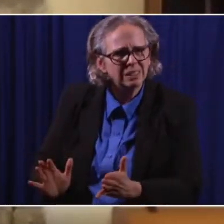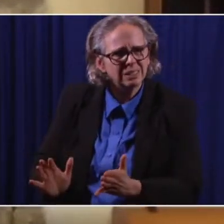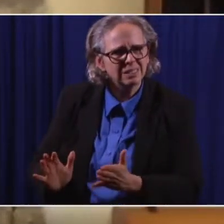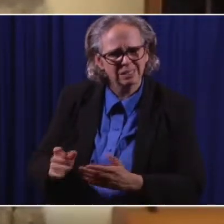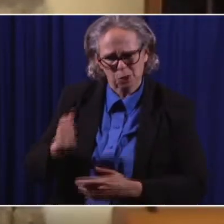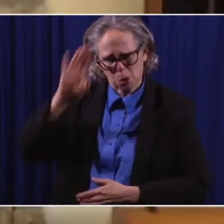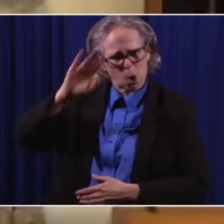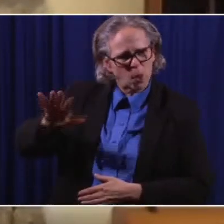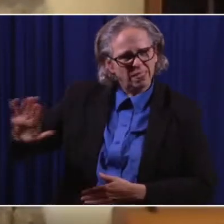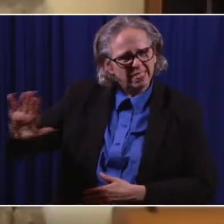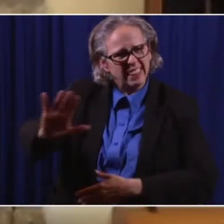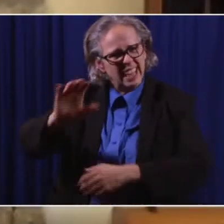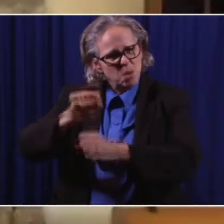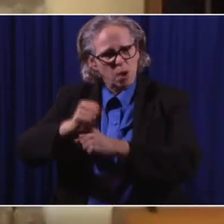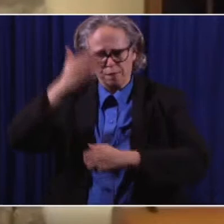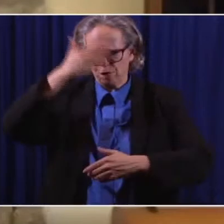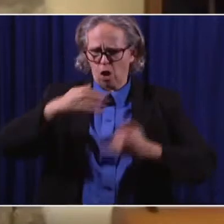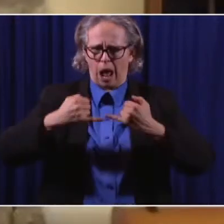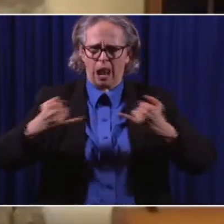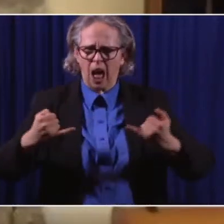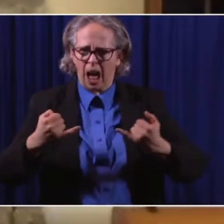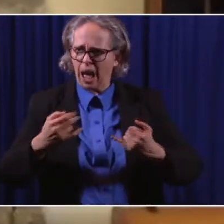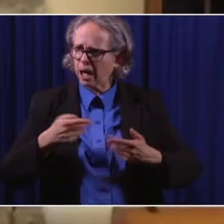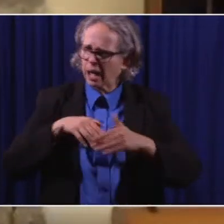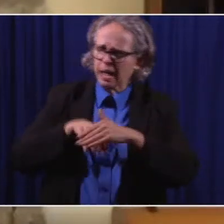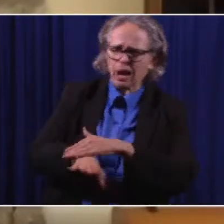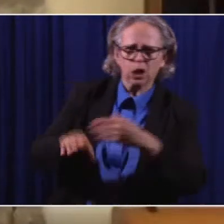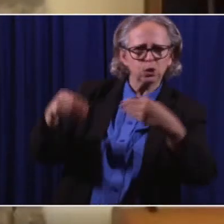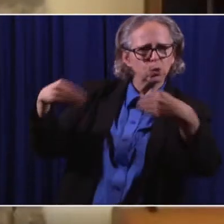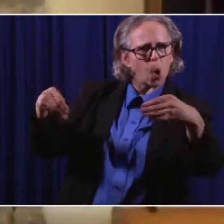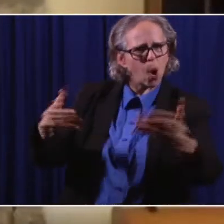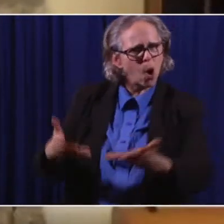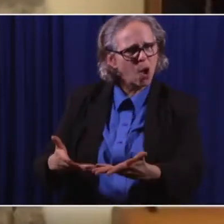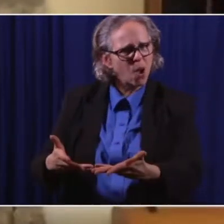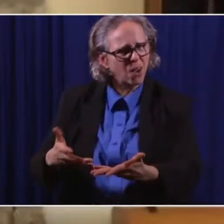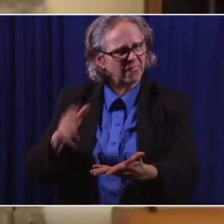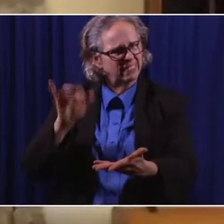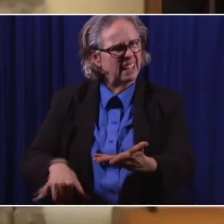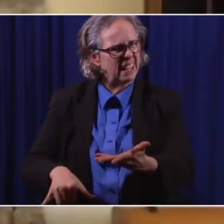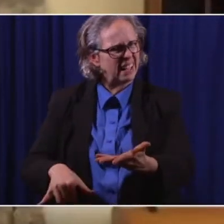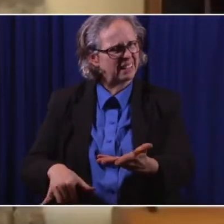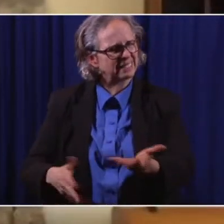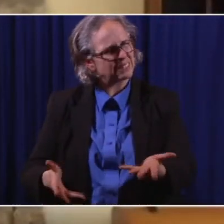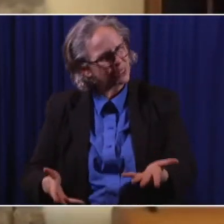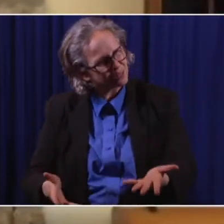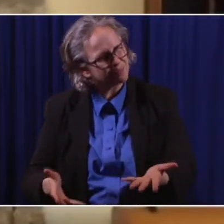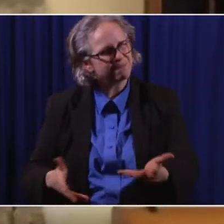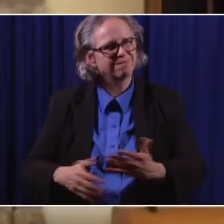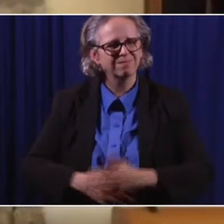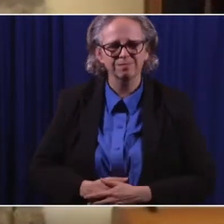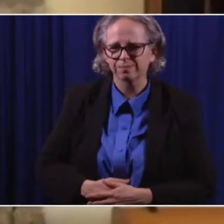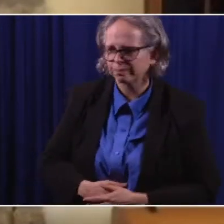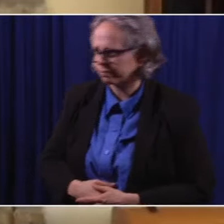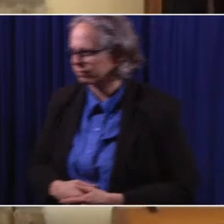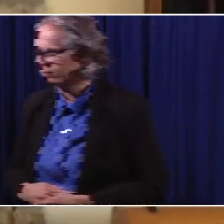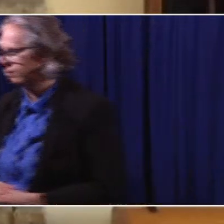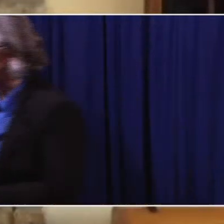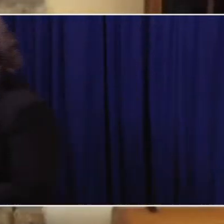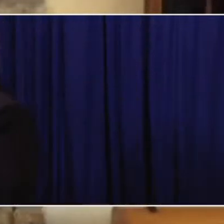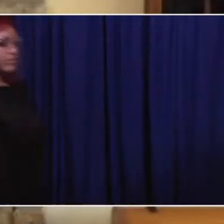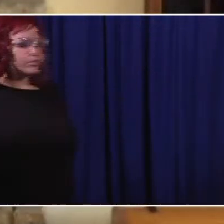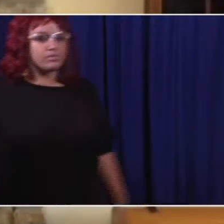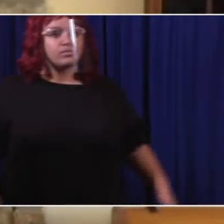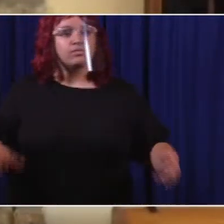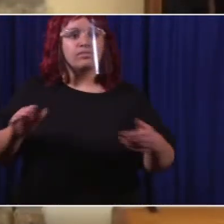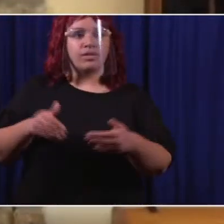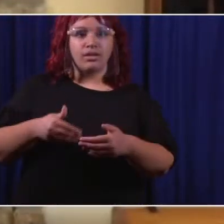line, every single day. Next question is from Jim Province at the Toledo Blade. Hi again,